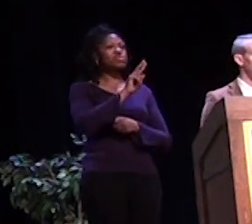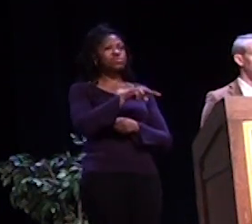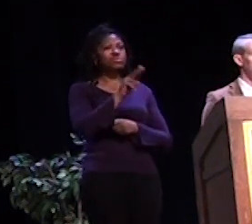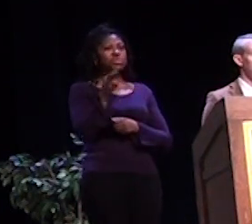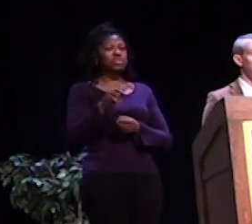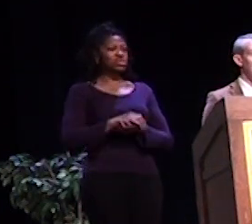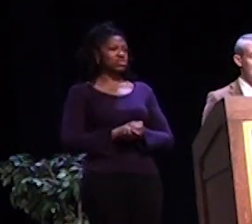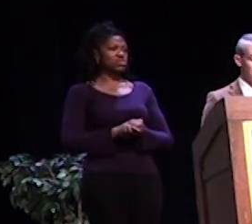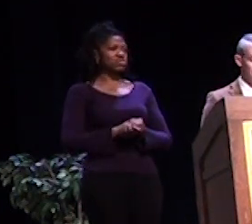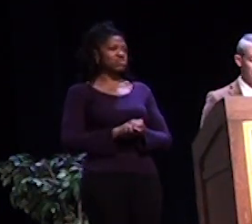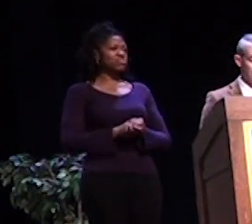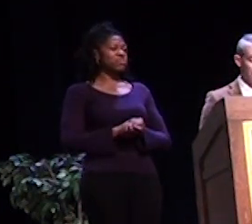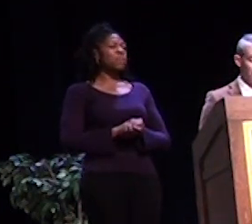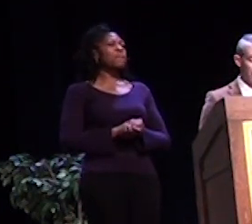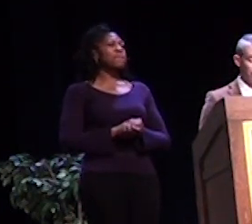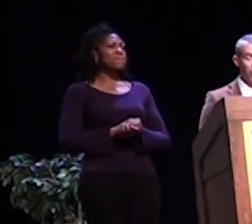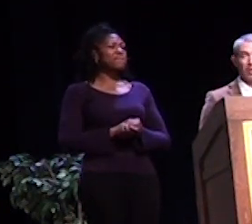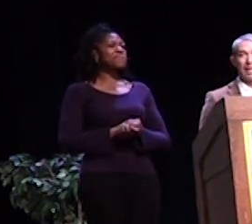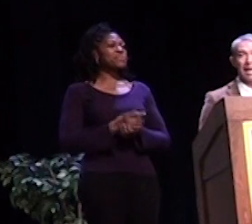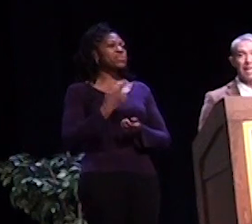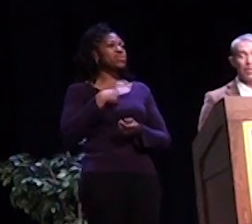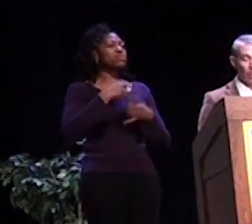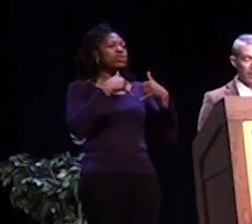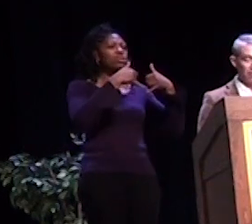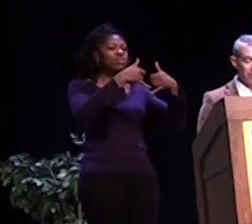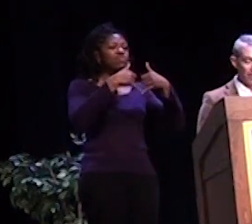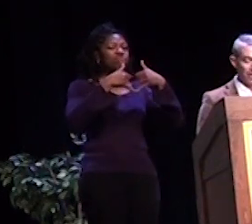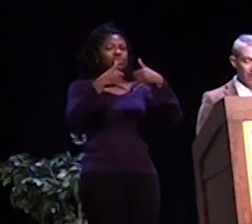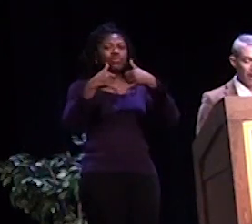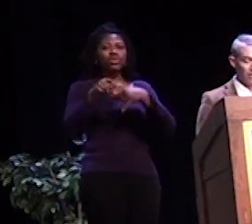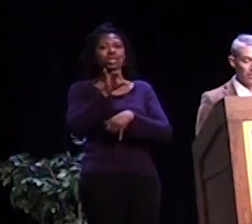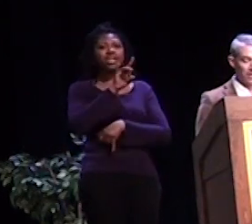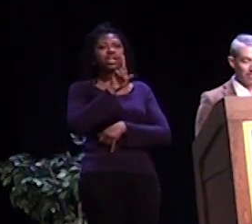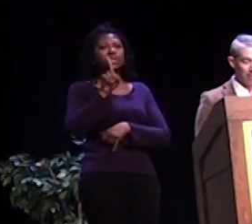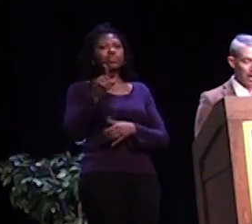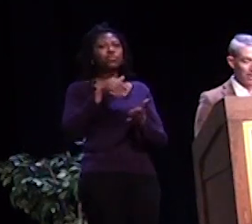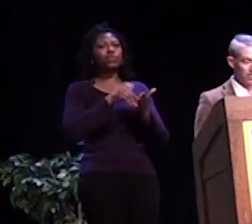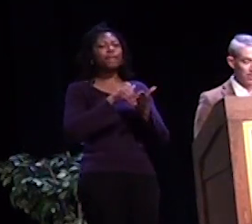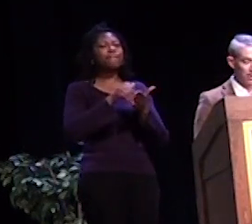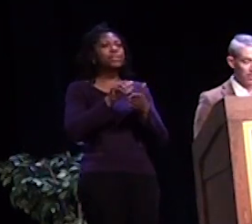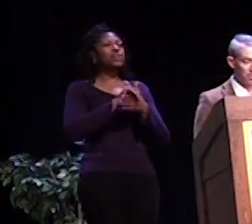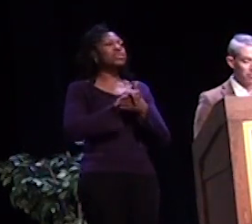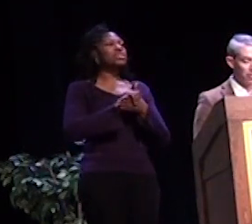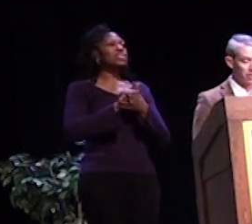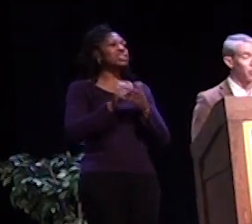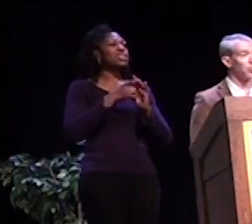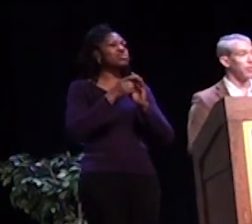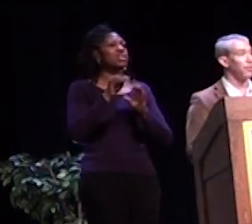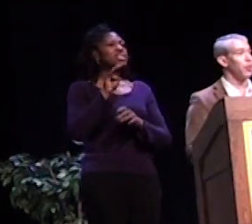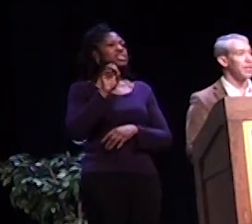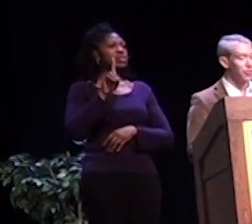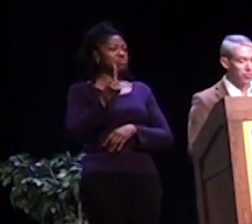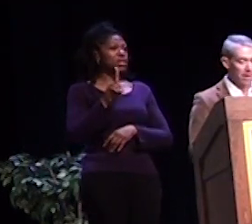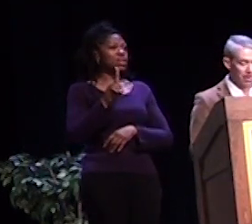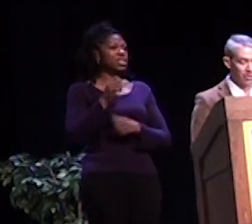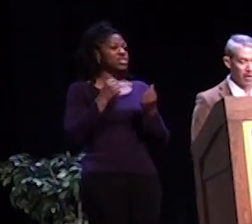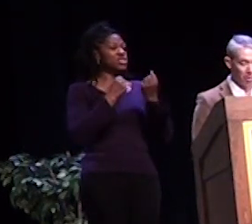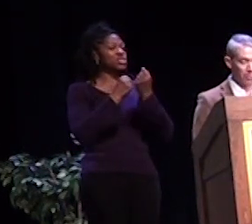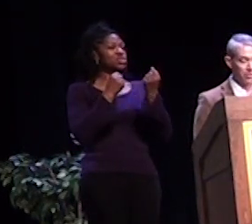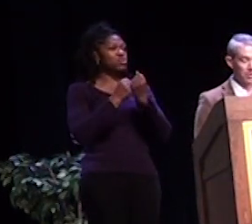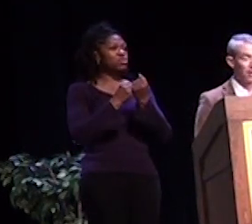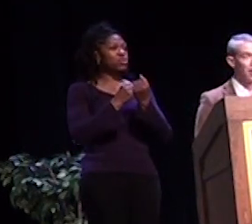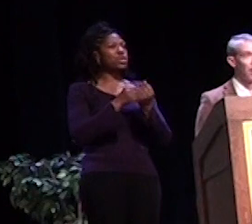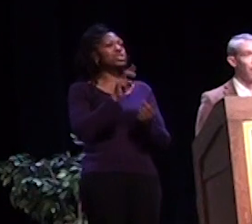2022, just about a year and a half, we have awarded $81 million in bonds to support a total of